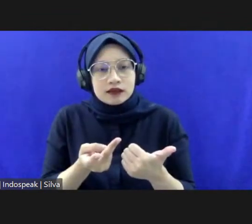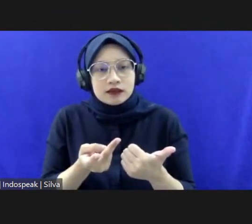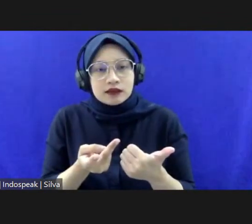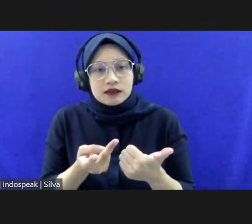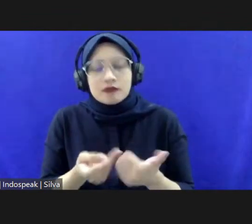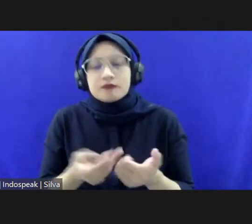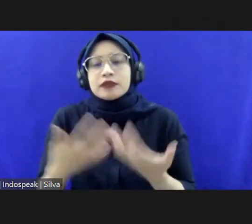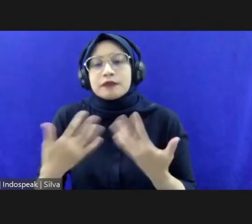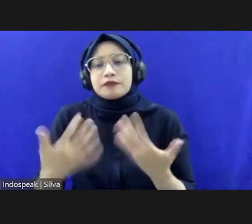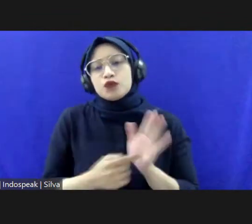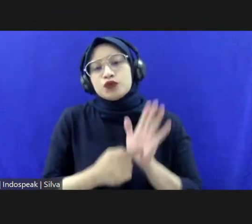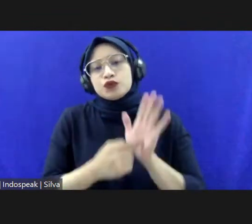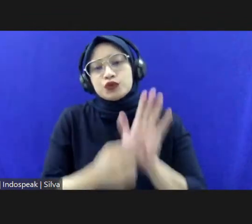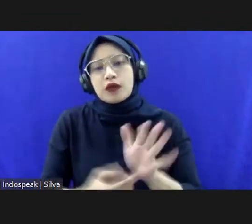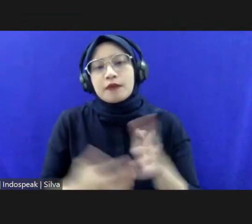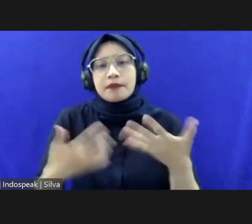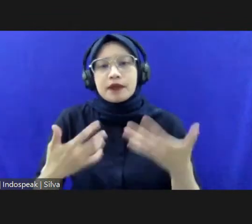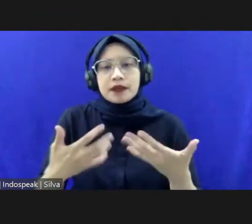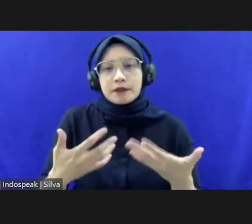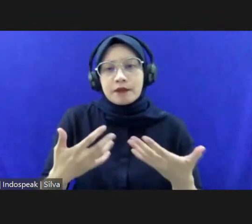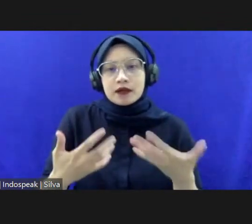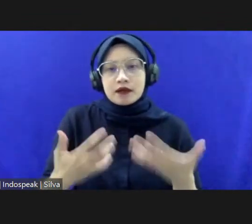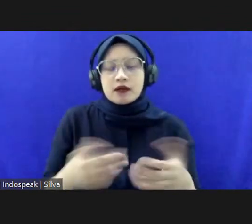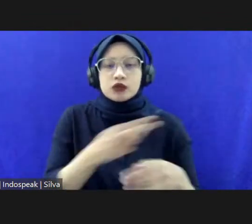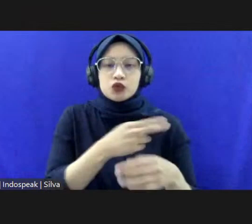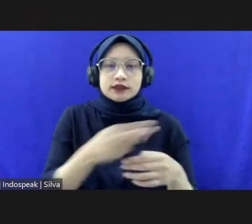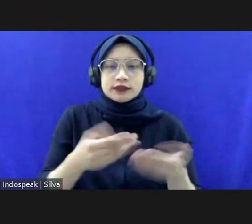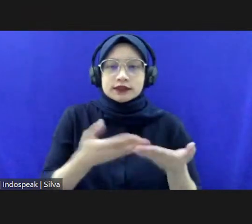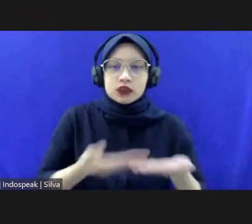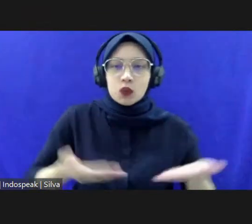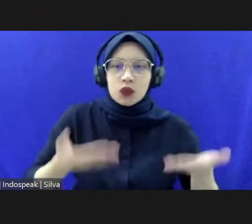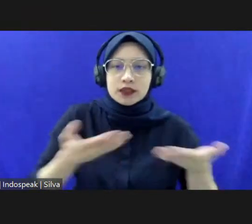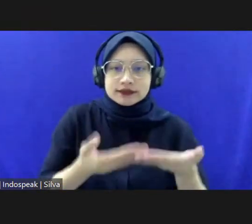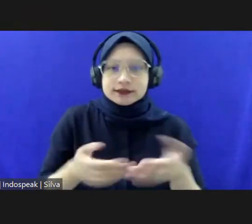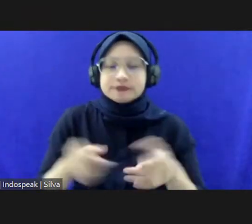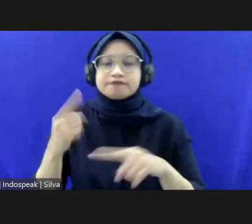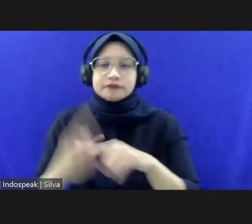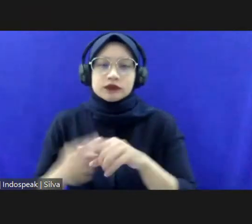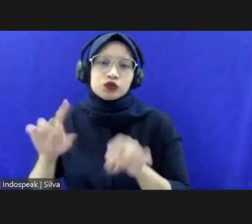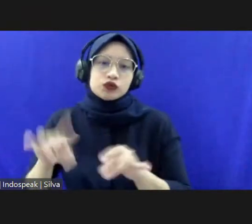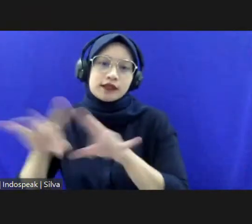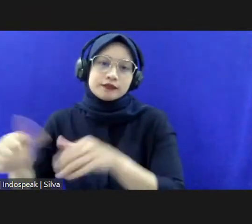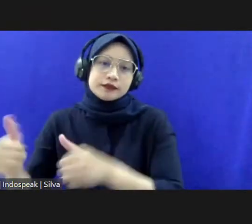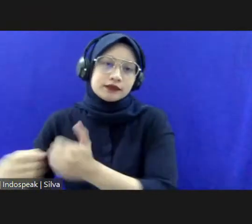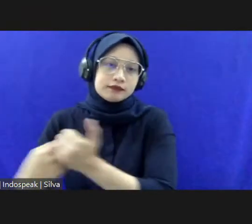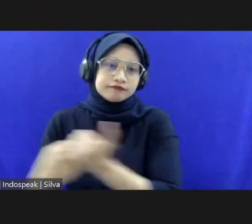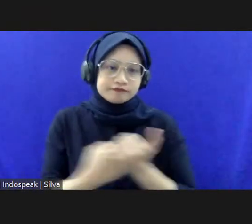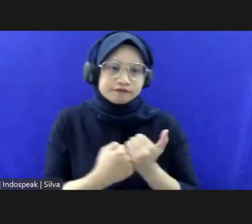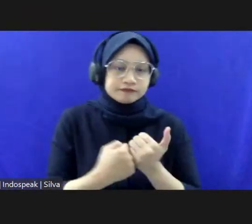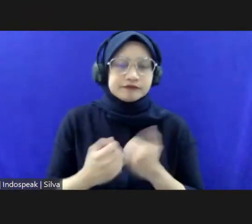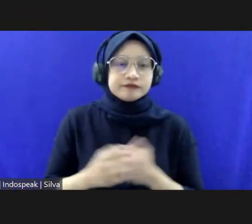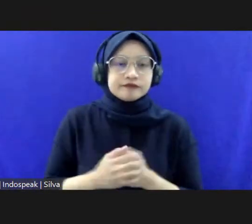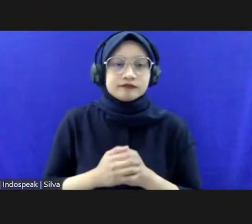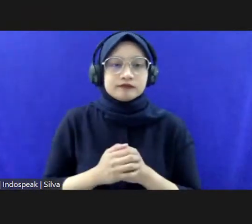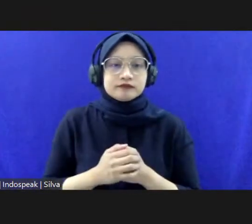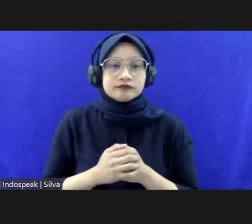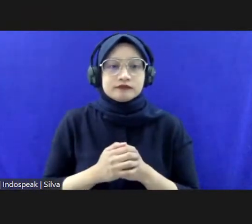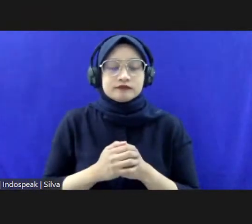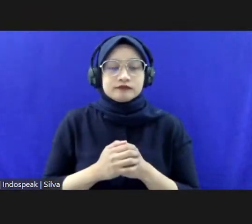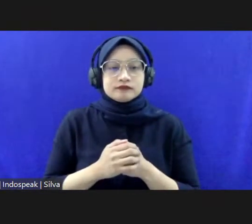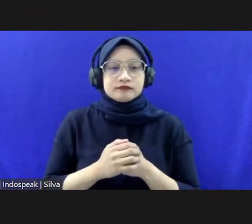these existing issues. I believe that health will be at the forefront of